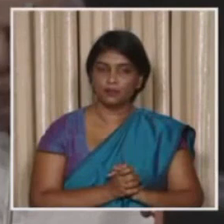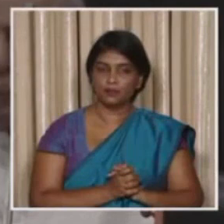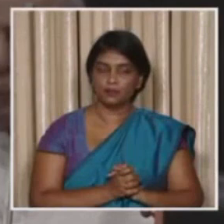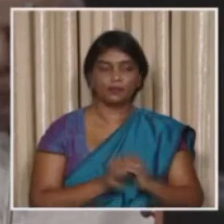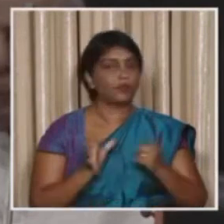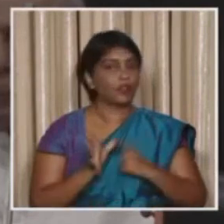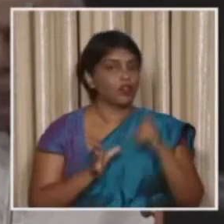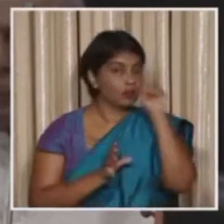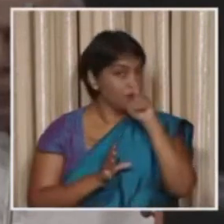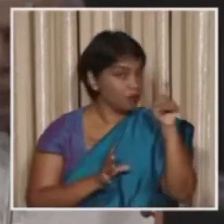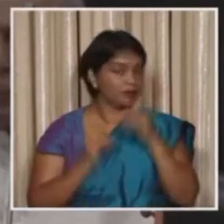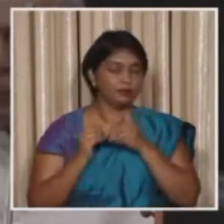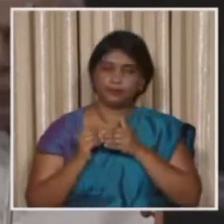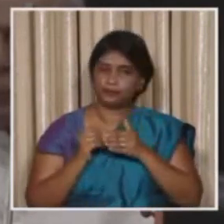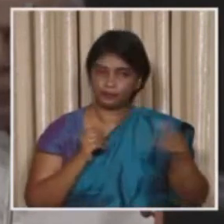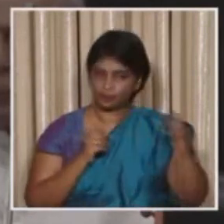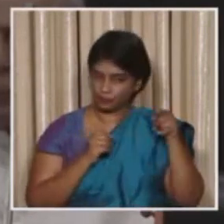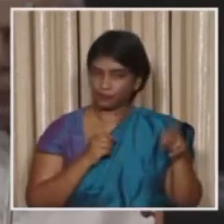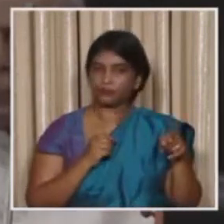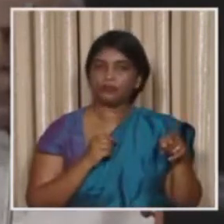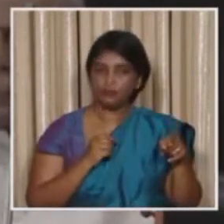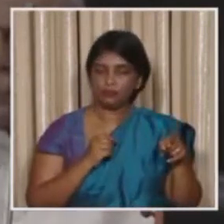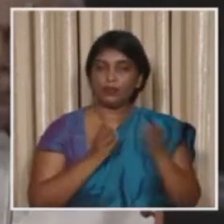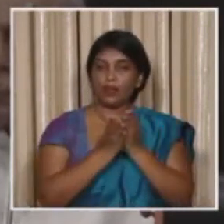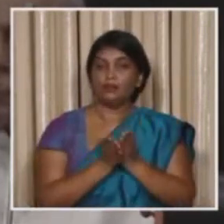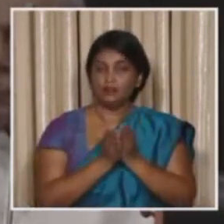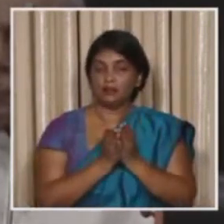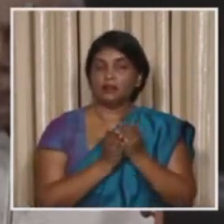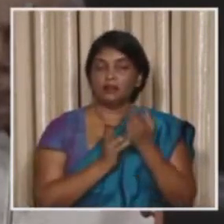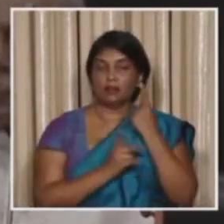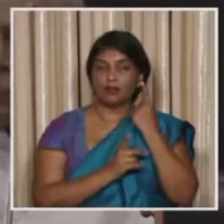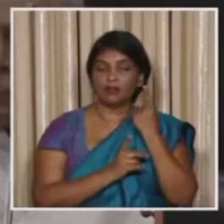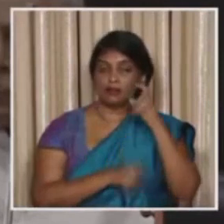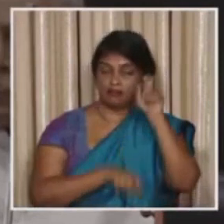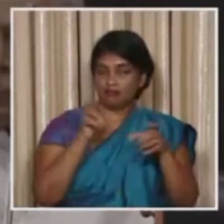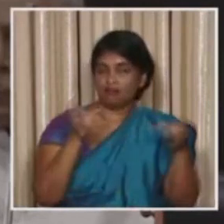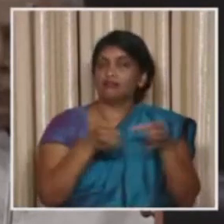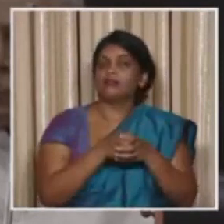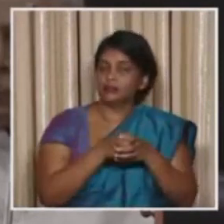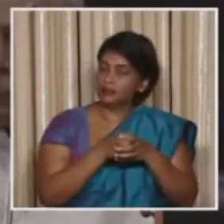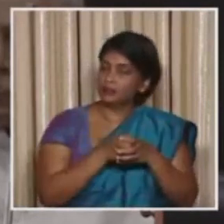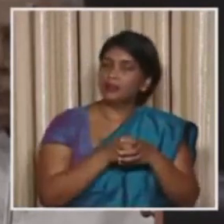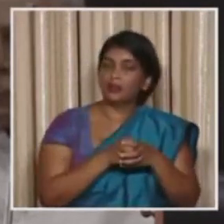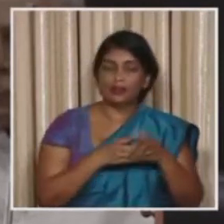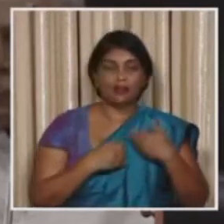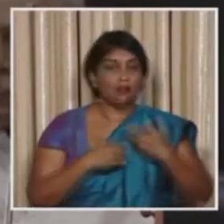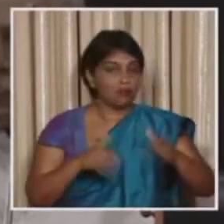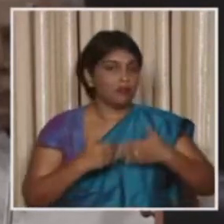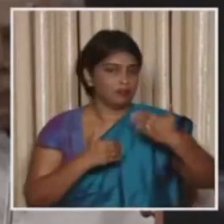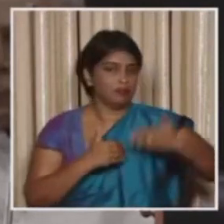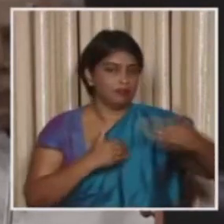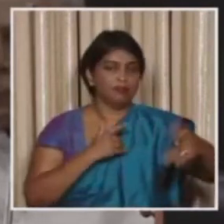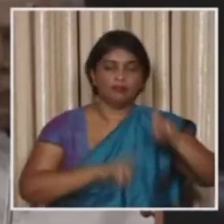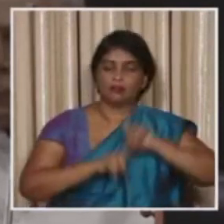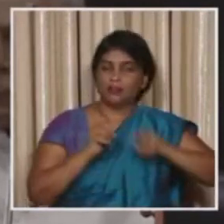and has planned to have a resource team per district for referral services. Members of Parliament are free to take up relevant